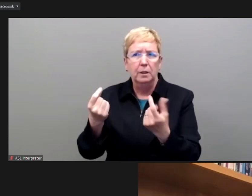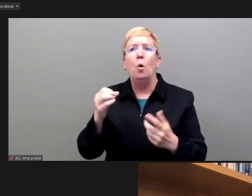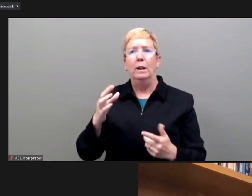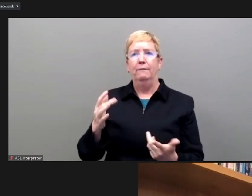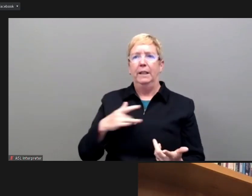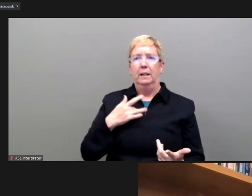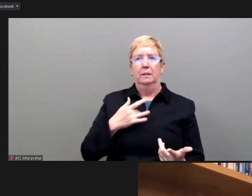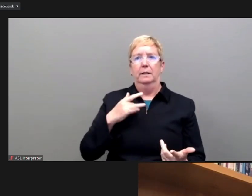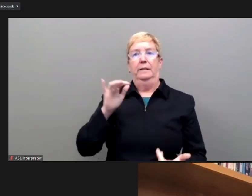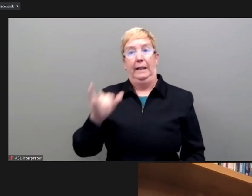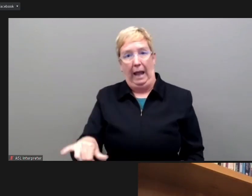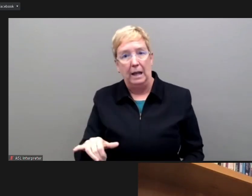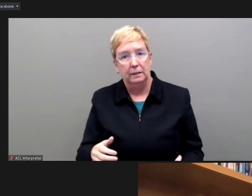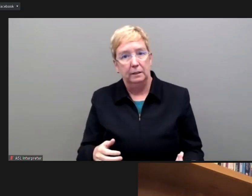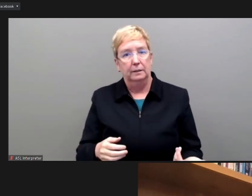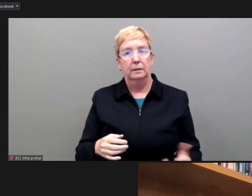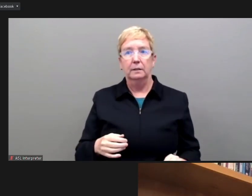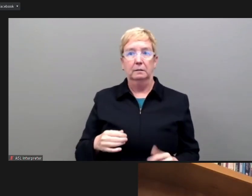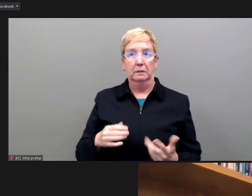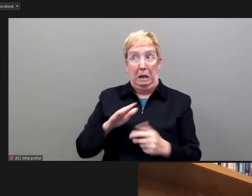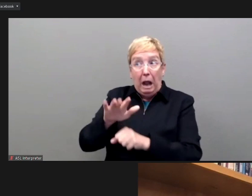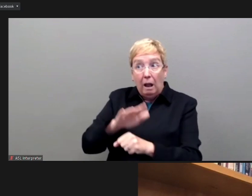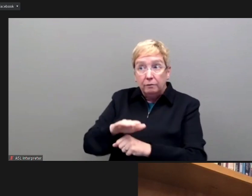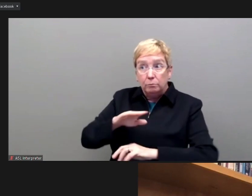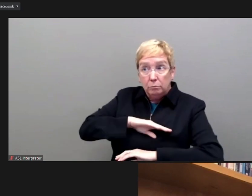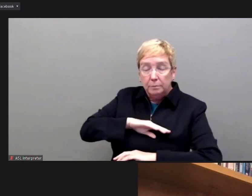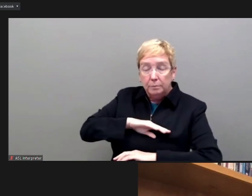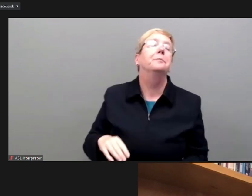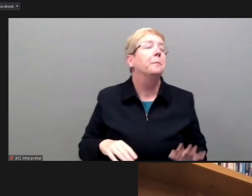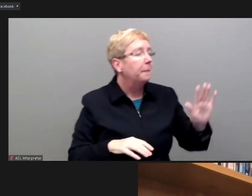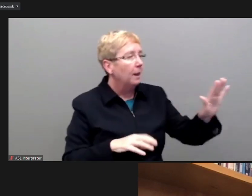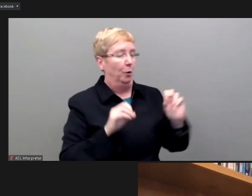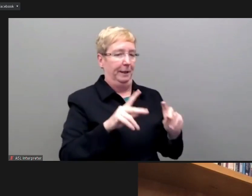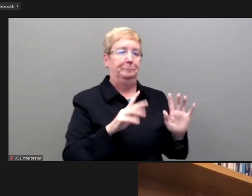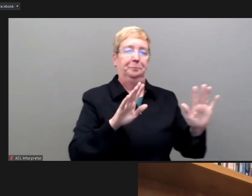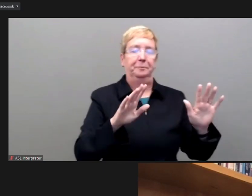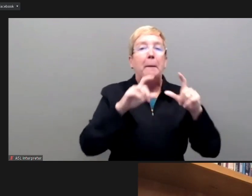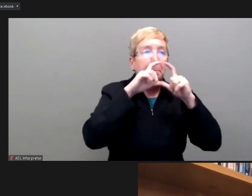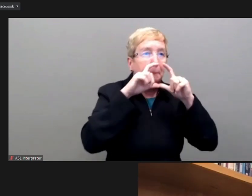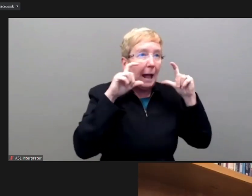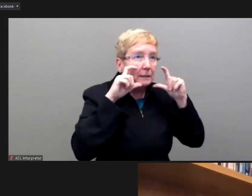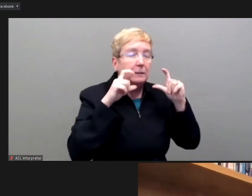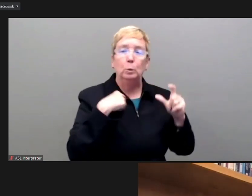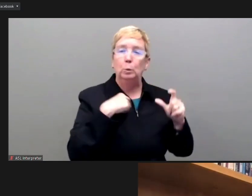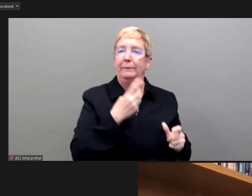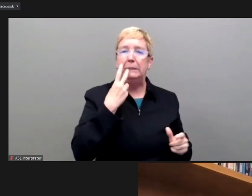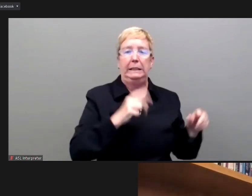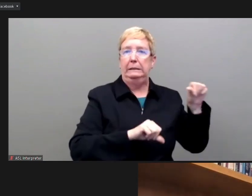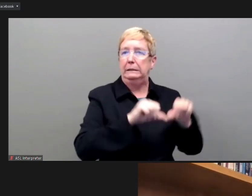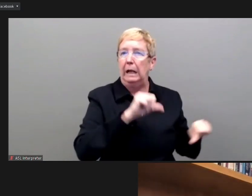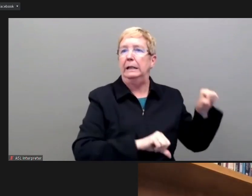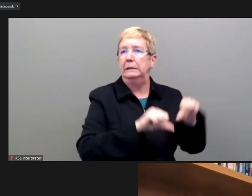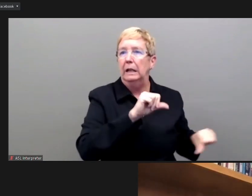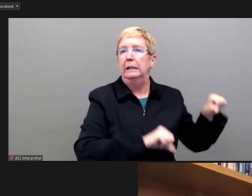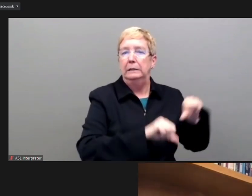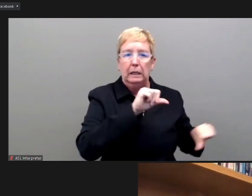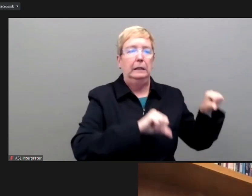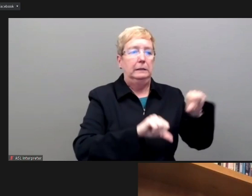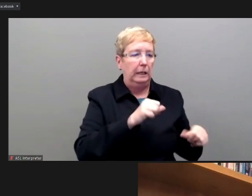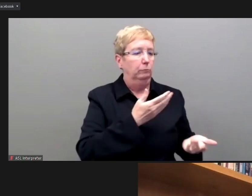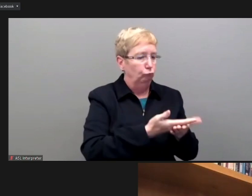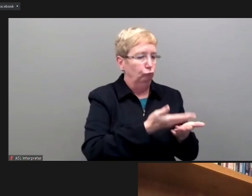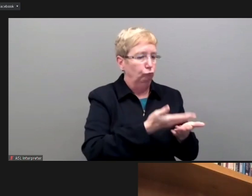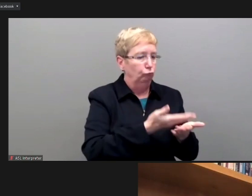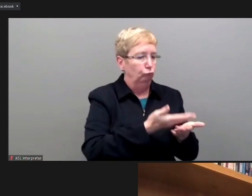mean, these defenses, particularly masks, we've long seen the science that tells us that it does